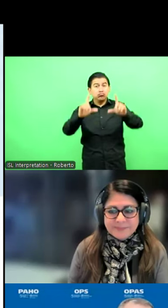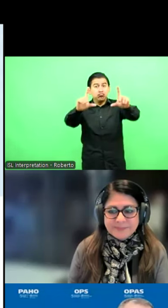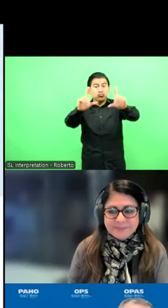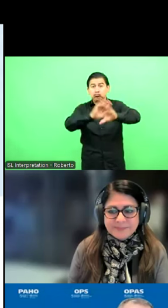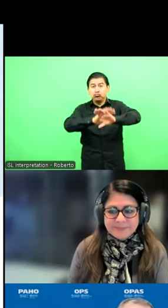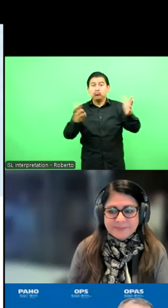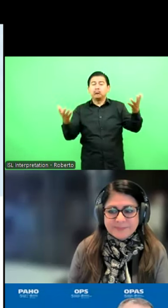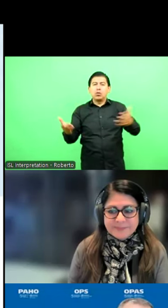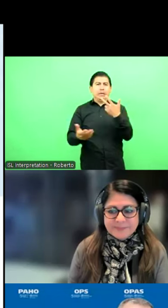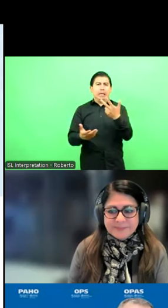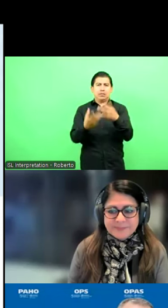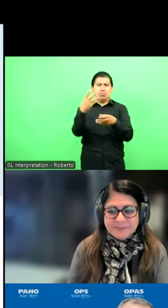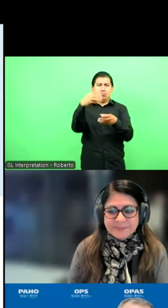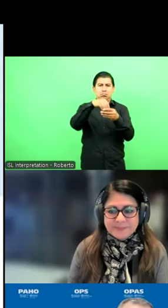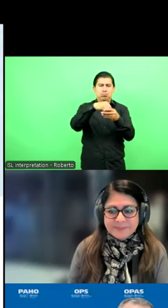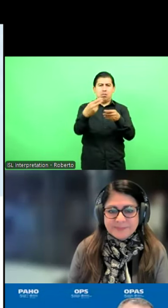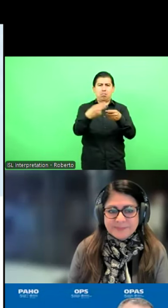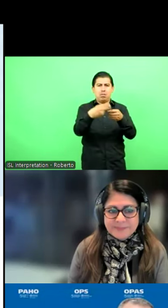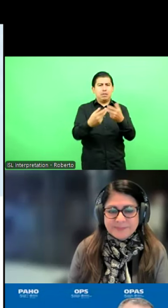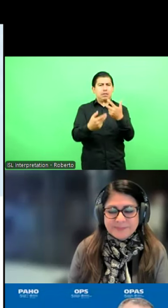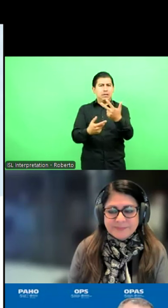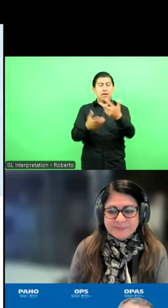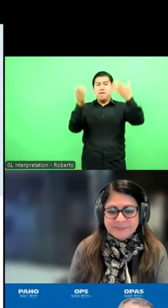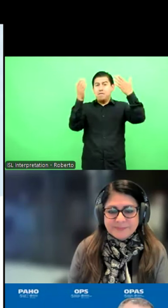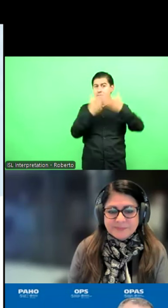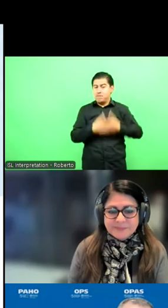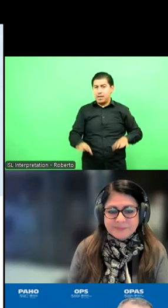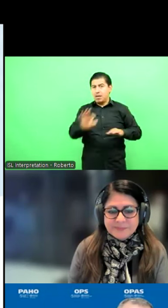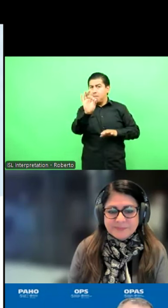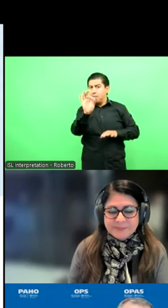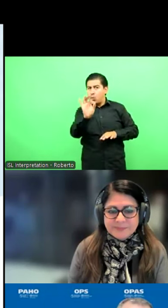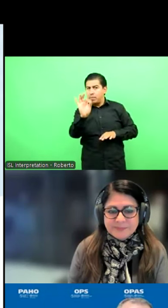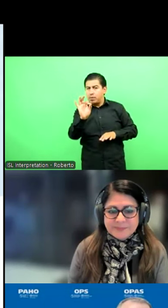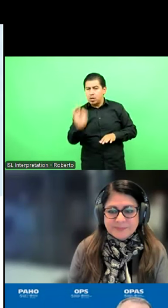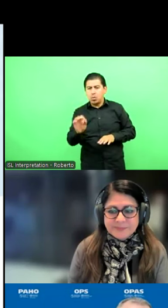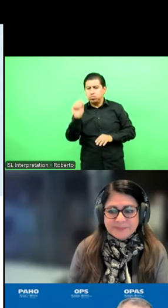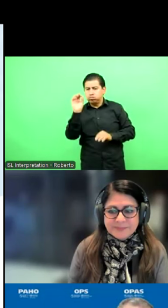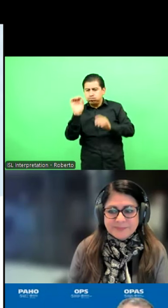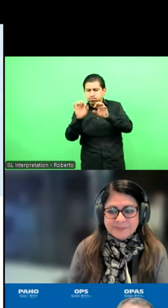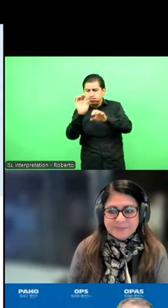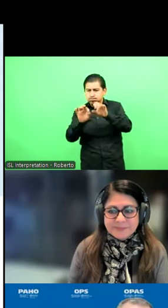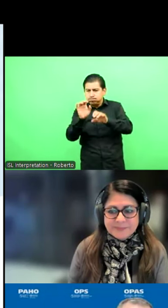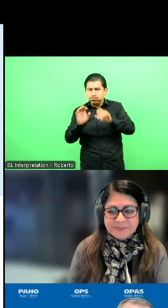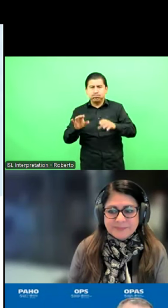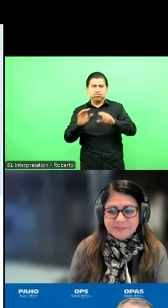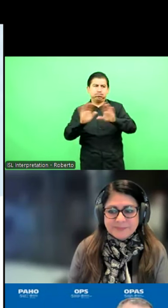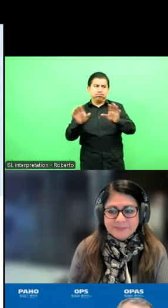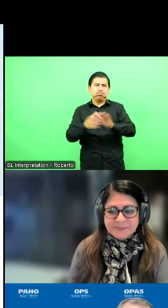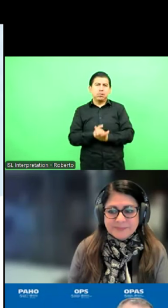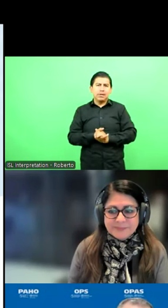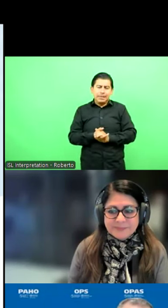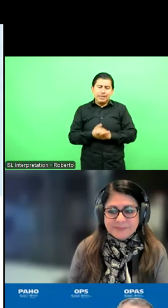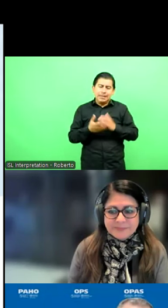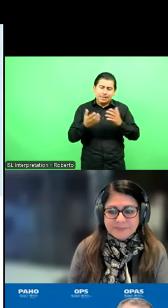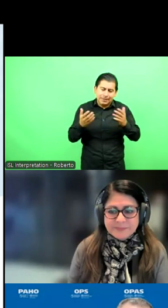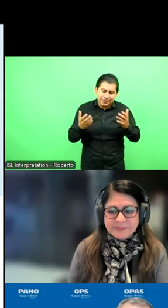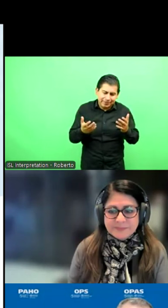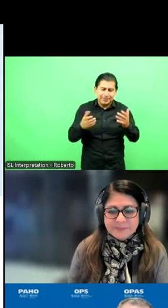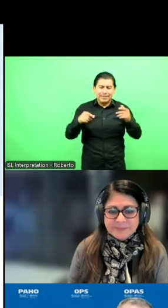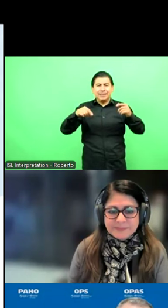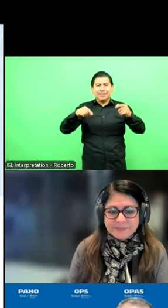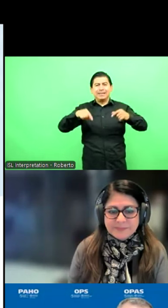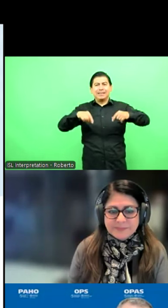certificate. Due to the limited capacity of our platform, some participants were not